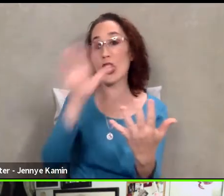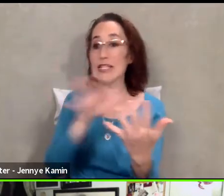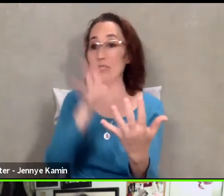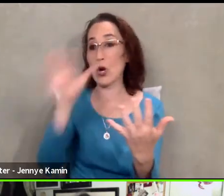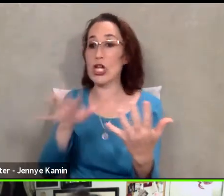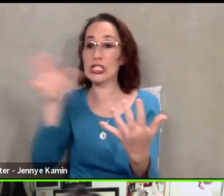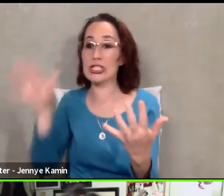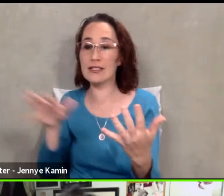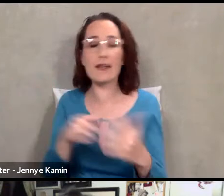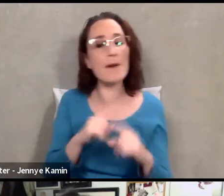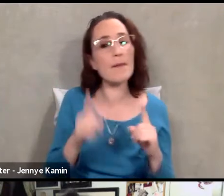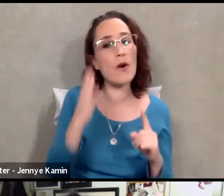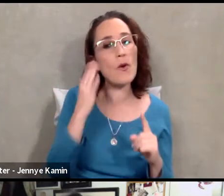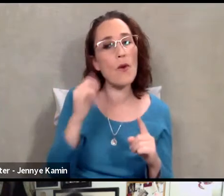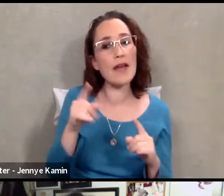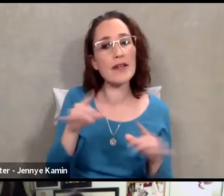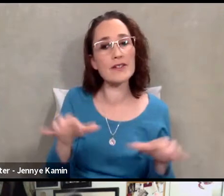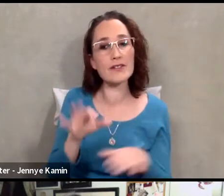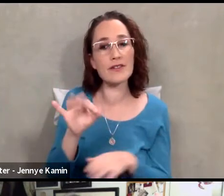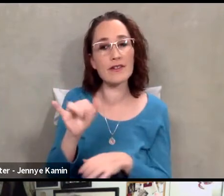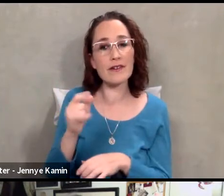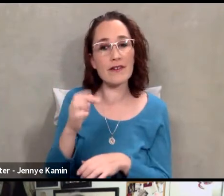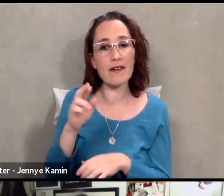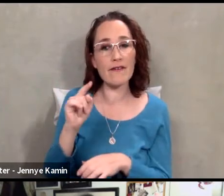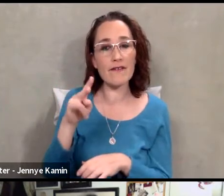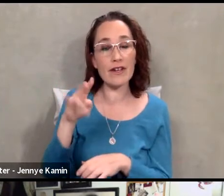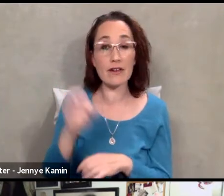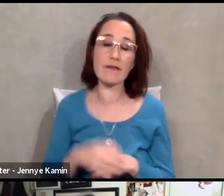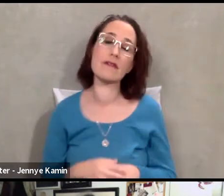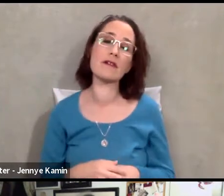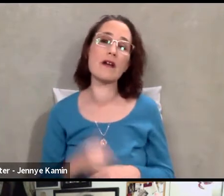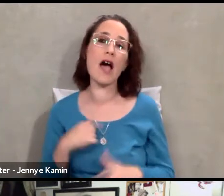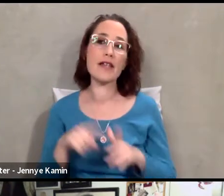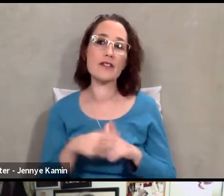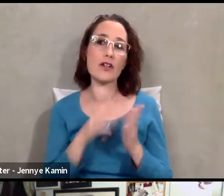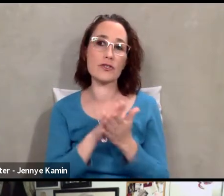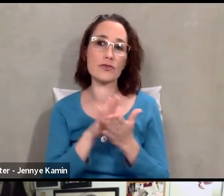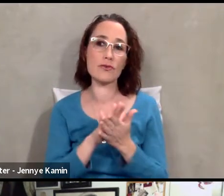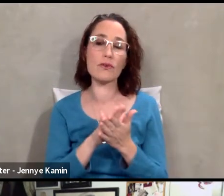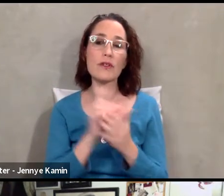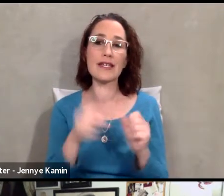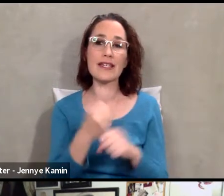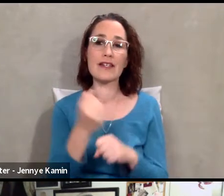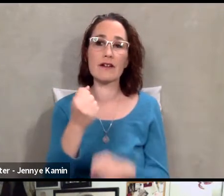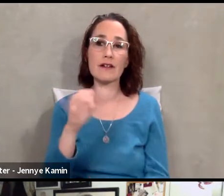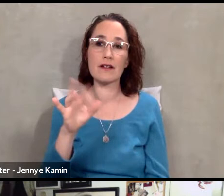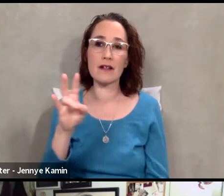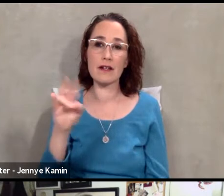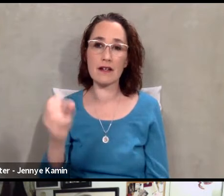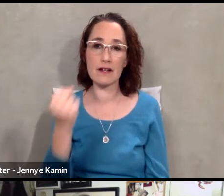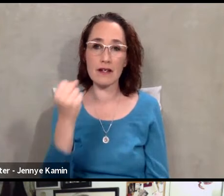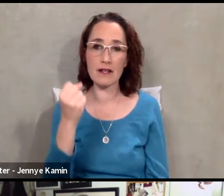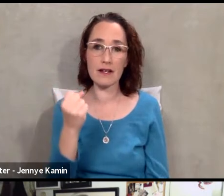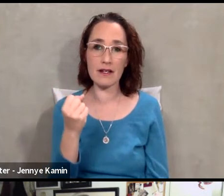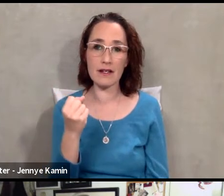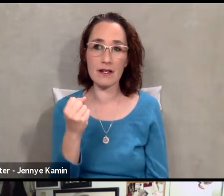work? Well, I started school in the 70s and being a fan was like, I may as